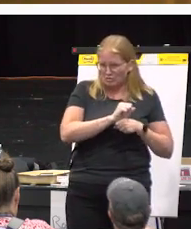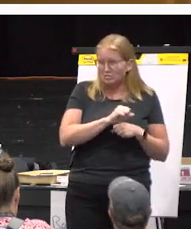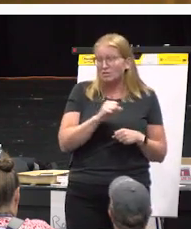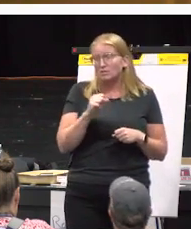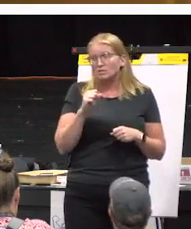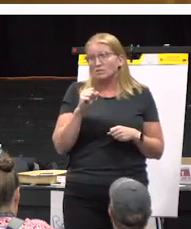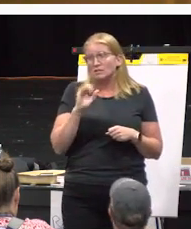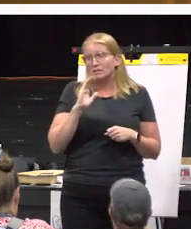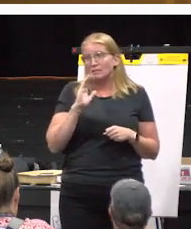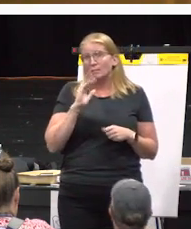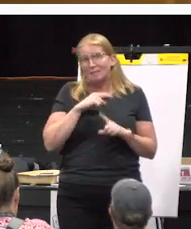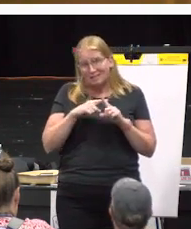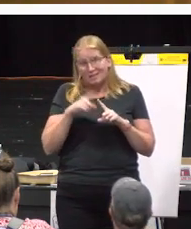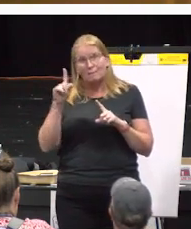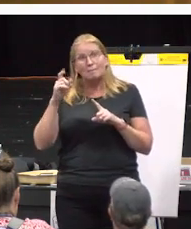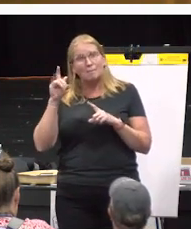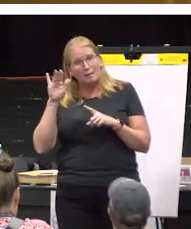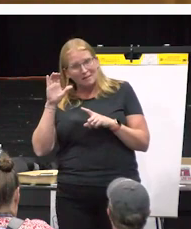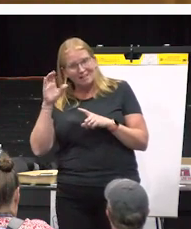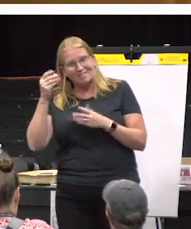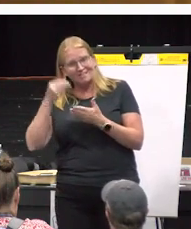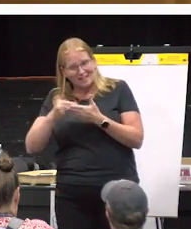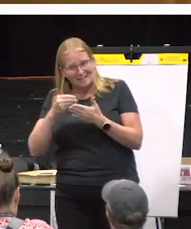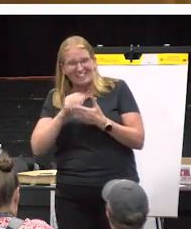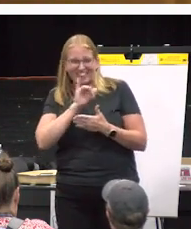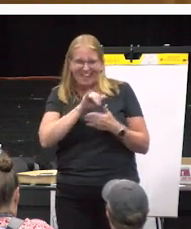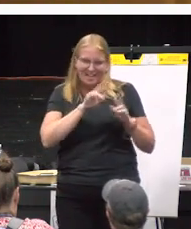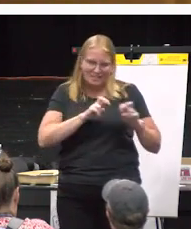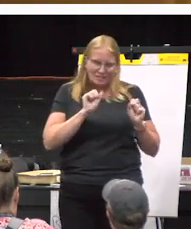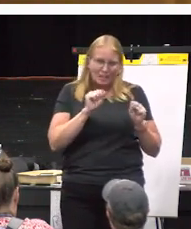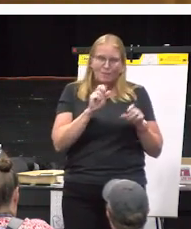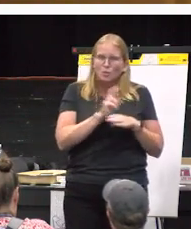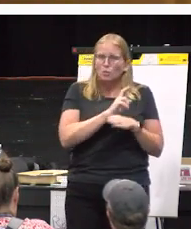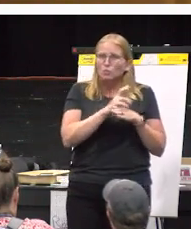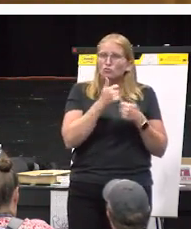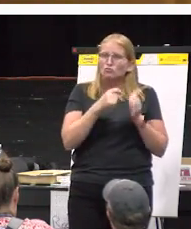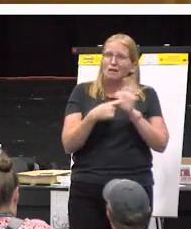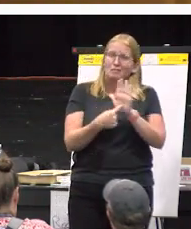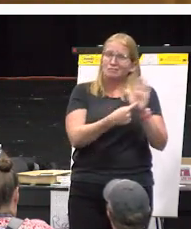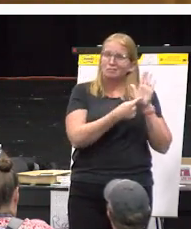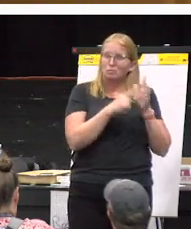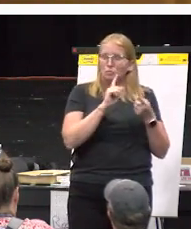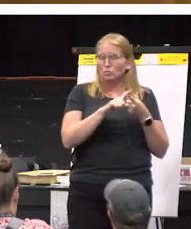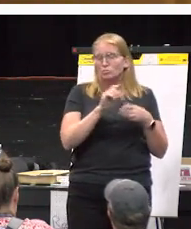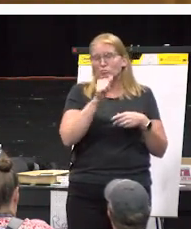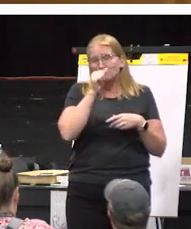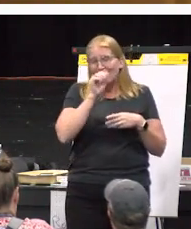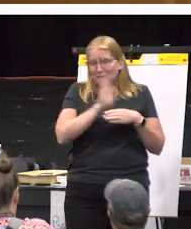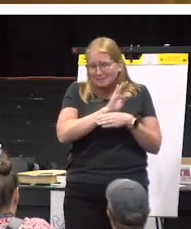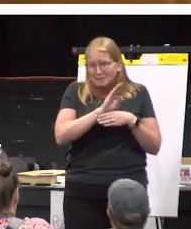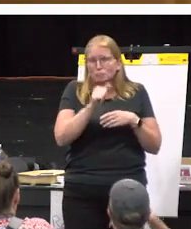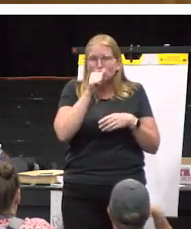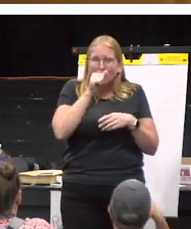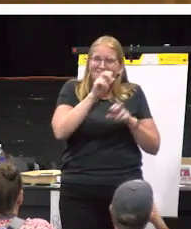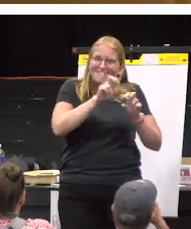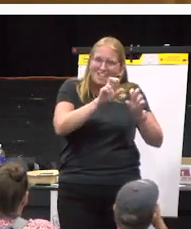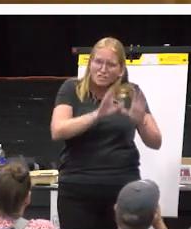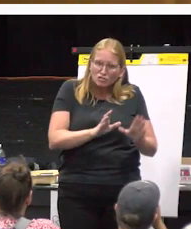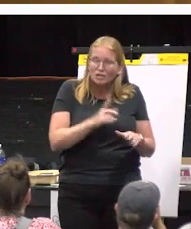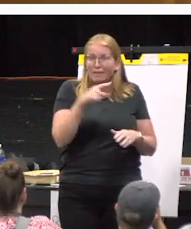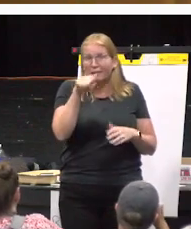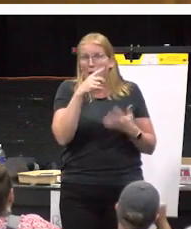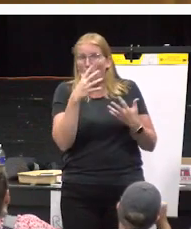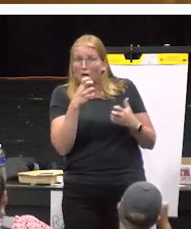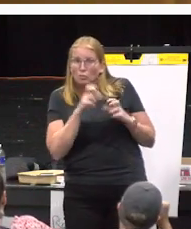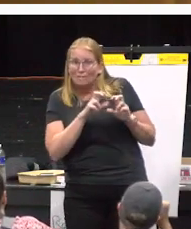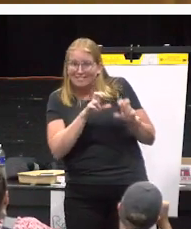public or philanthropic funding, the analysis could be used to attract the attention of the private sector and investors interested in green